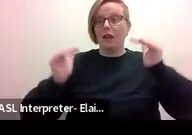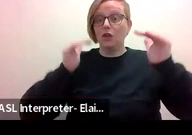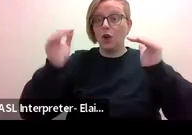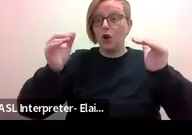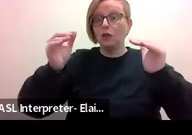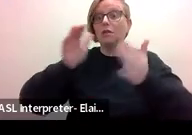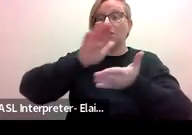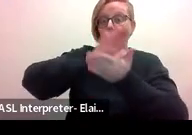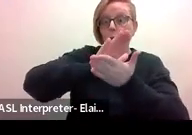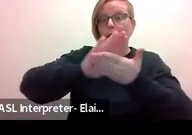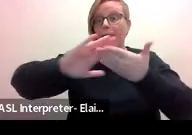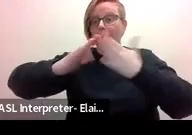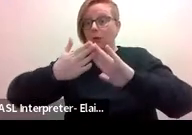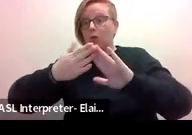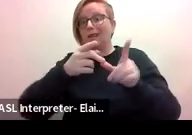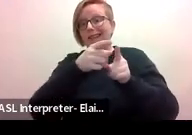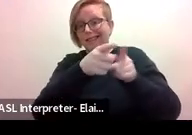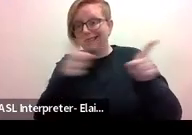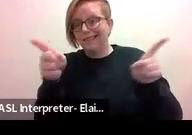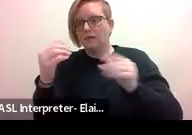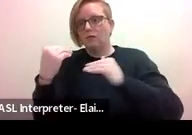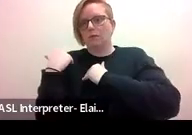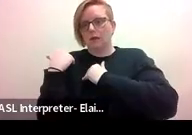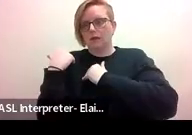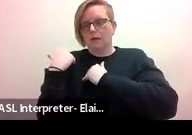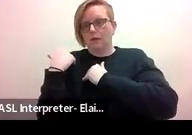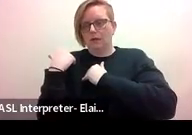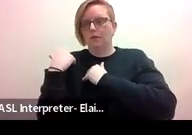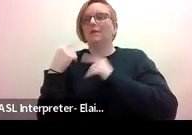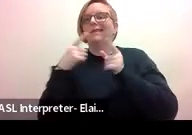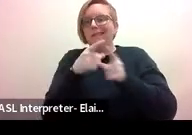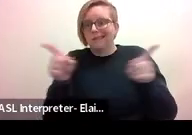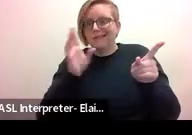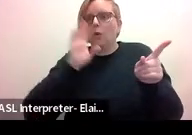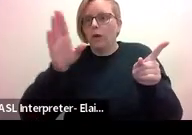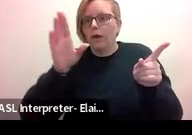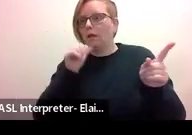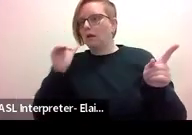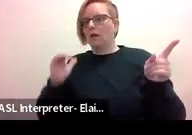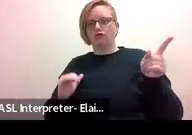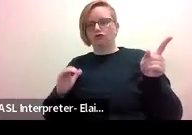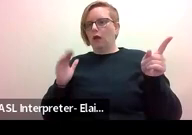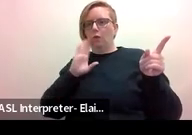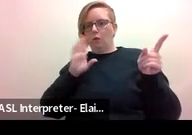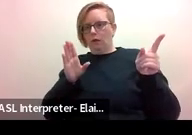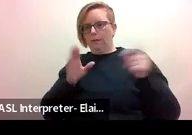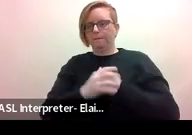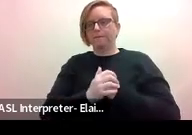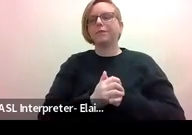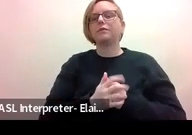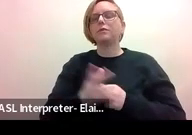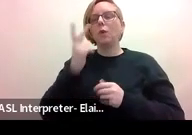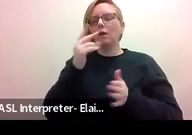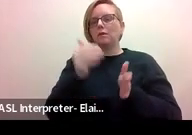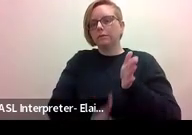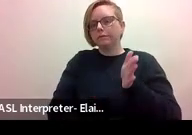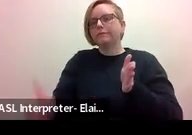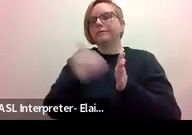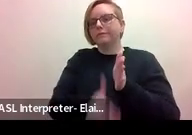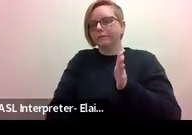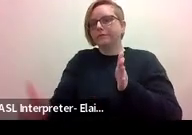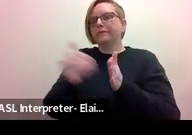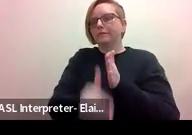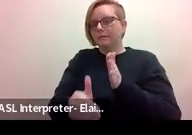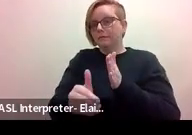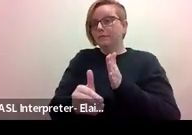school and the community. So we just like to set you up. These are the types of things that we have seen pretty consistently, and they seem to really align with